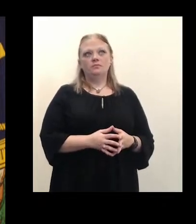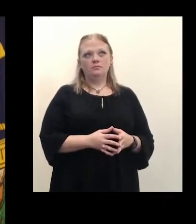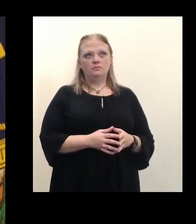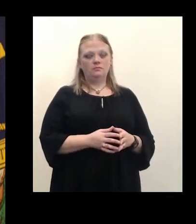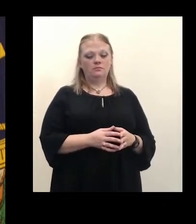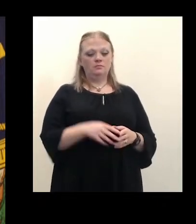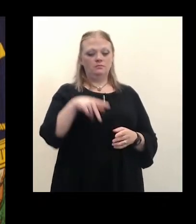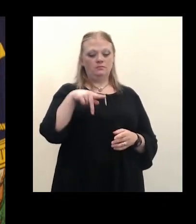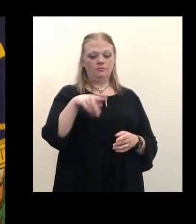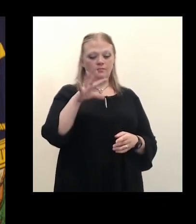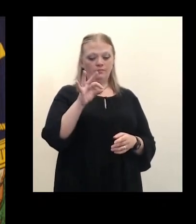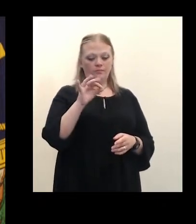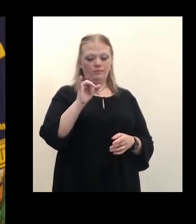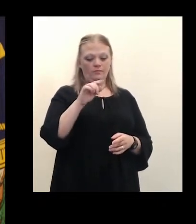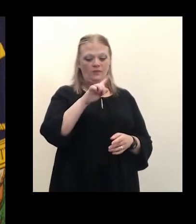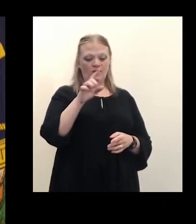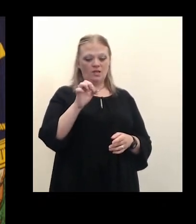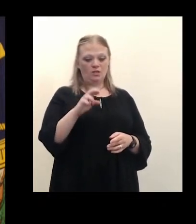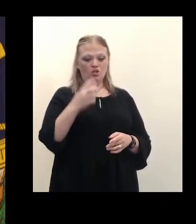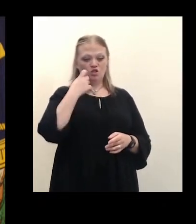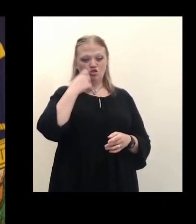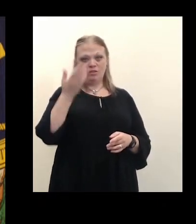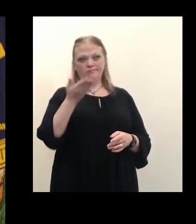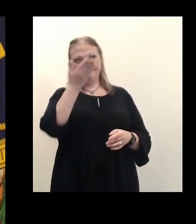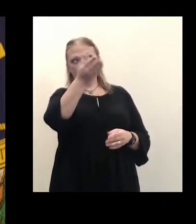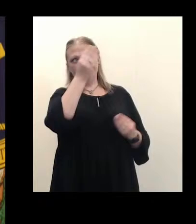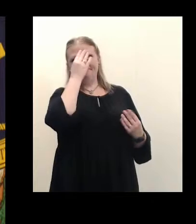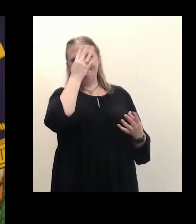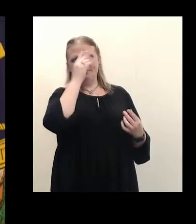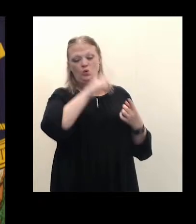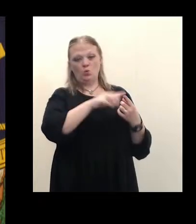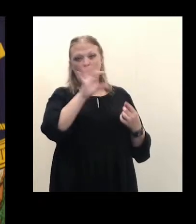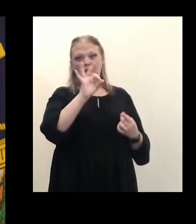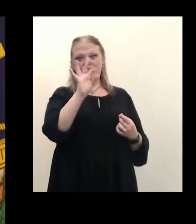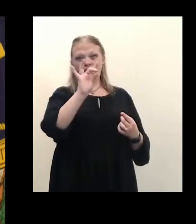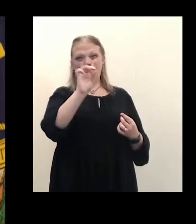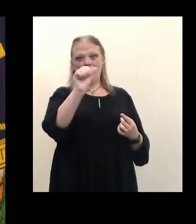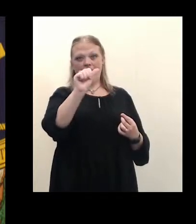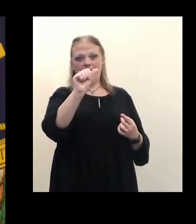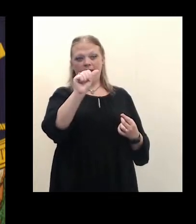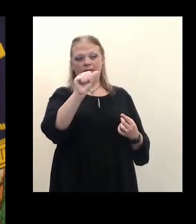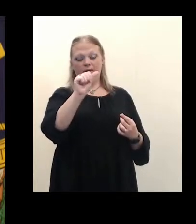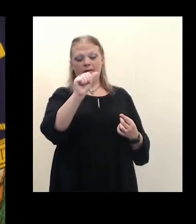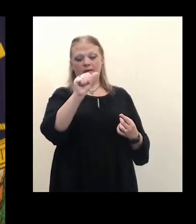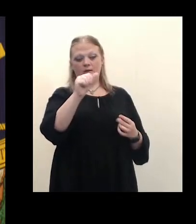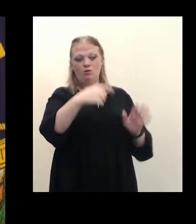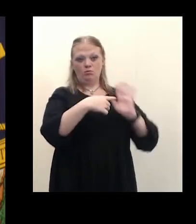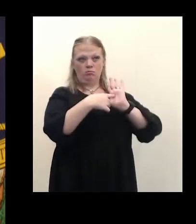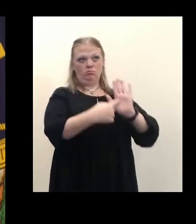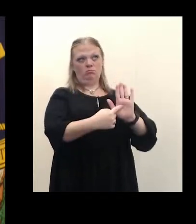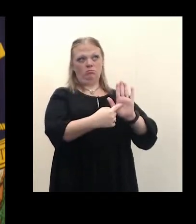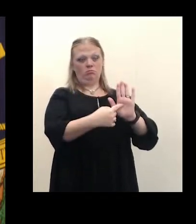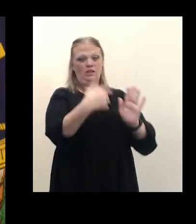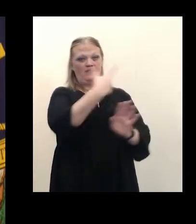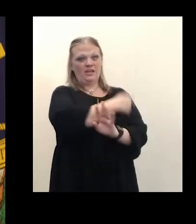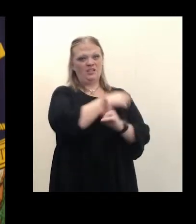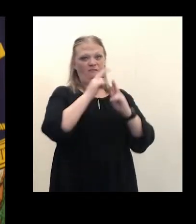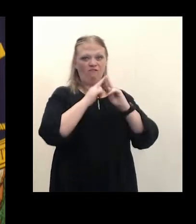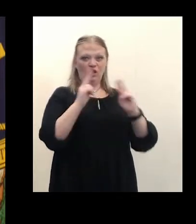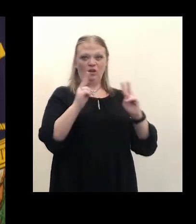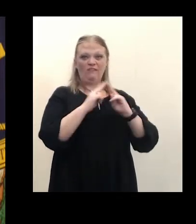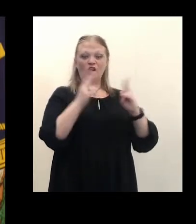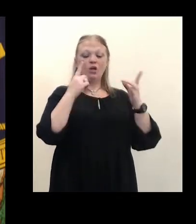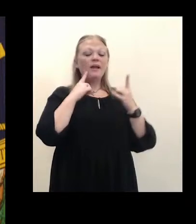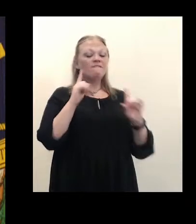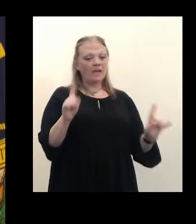Pfizer has just presented data to the FDA to show that the vaccine is very, very effective and